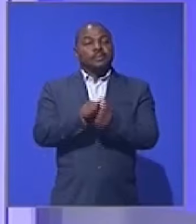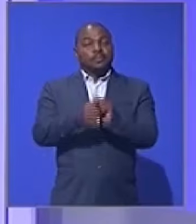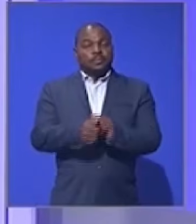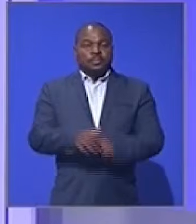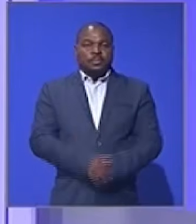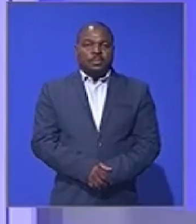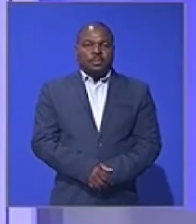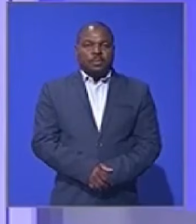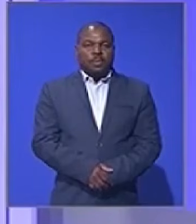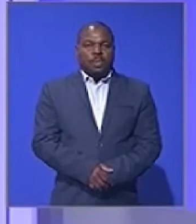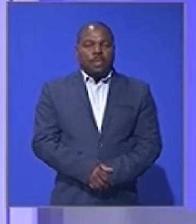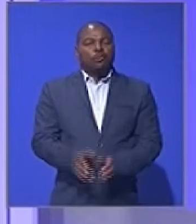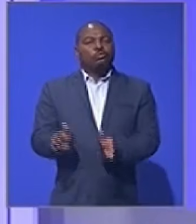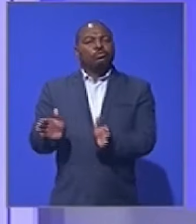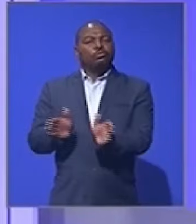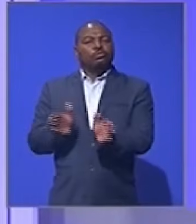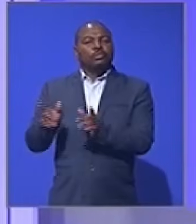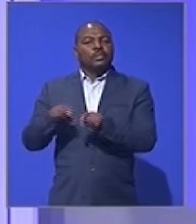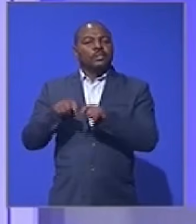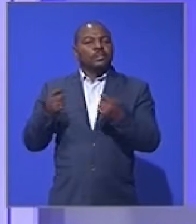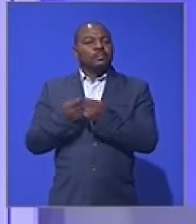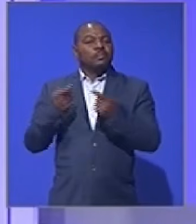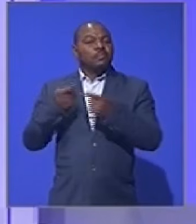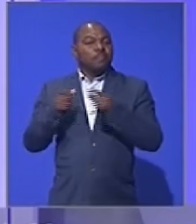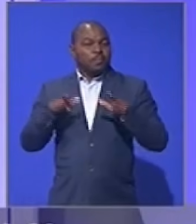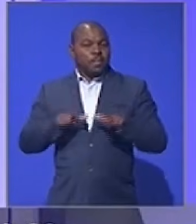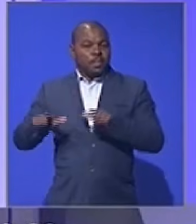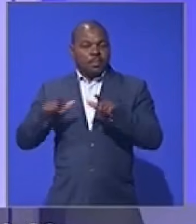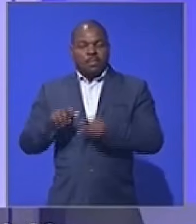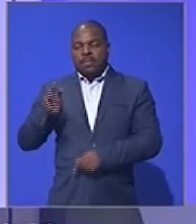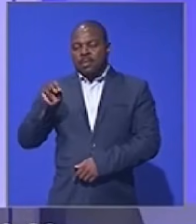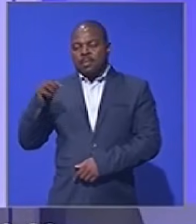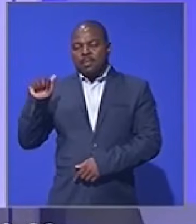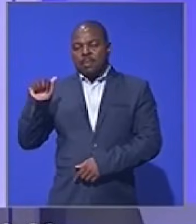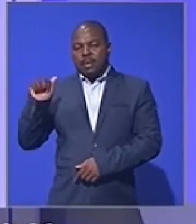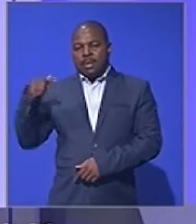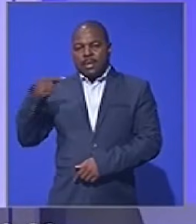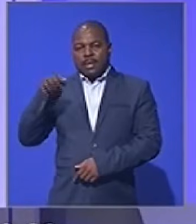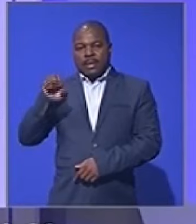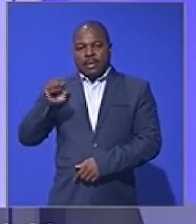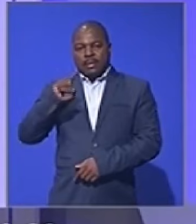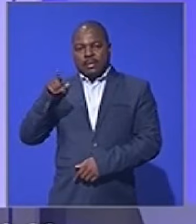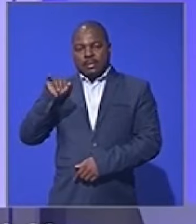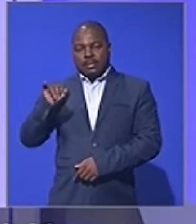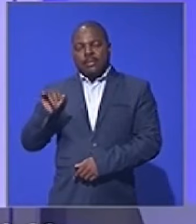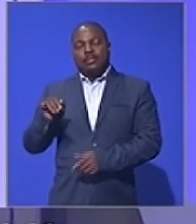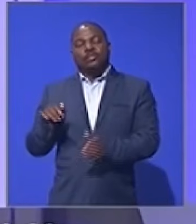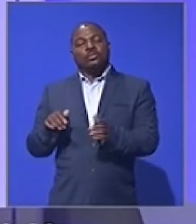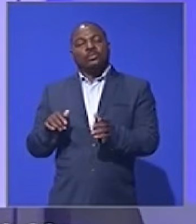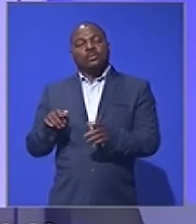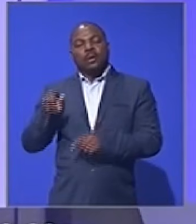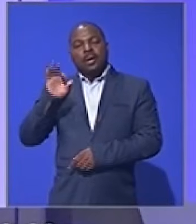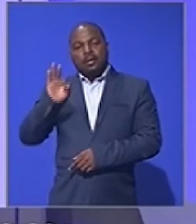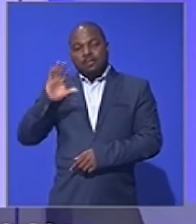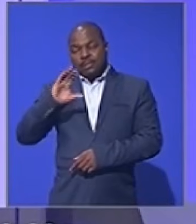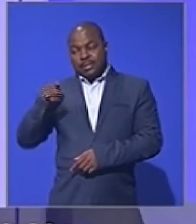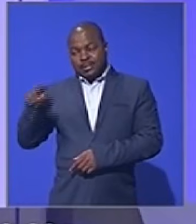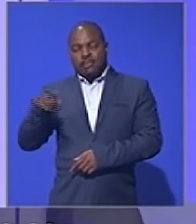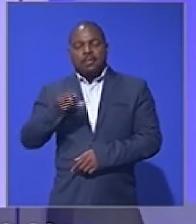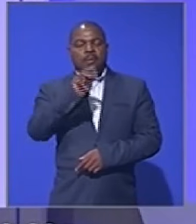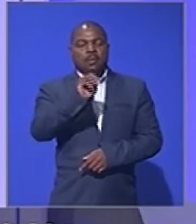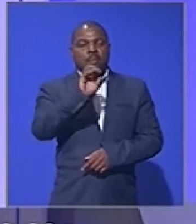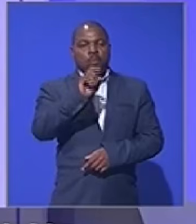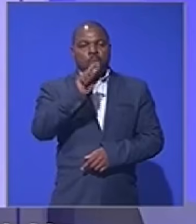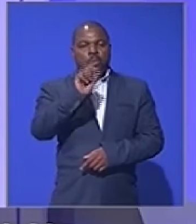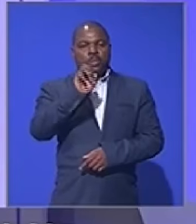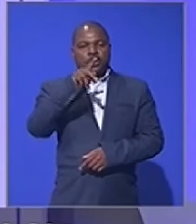Dipapading, sehlopha sa kgwele ya maoto sa ka Limpopo Makesi FC ke dinkgwete tša League ya Motsepe Championship morago